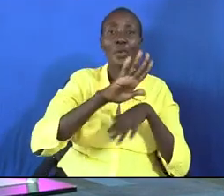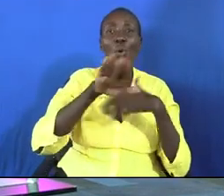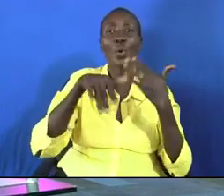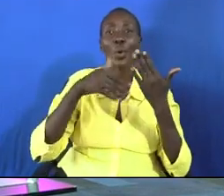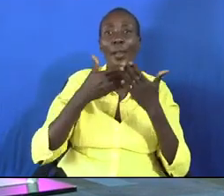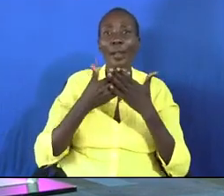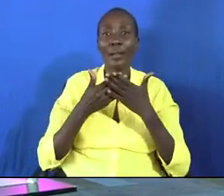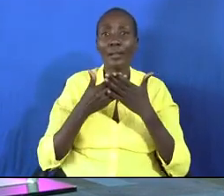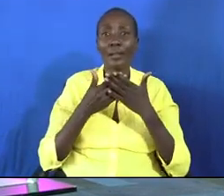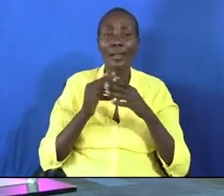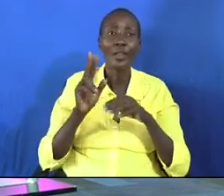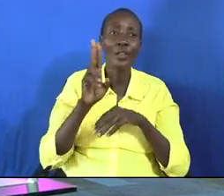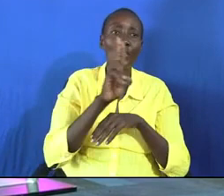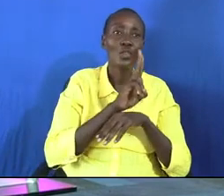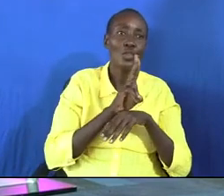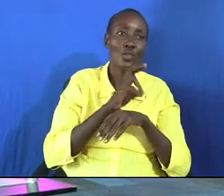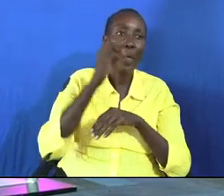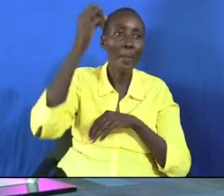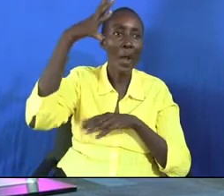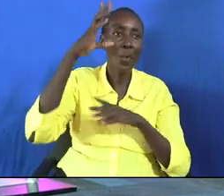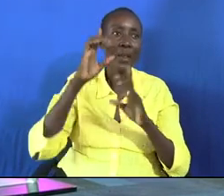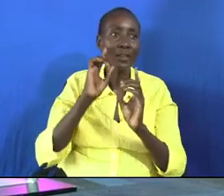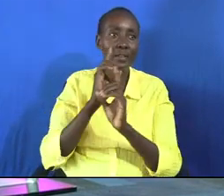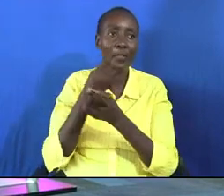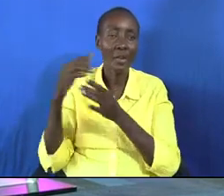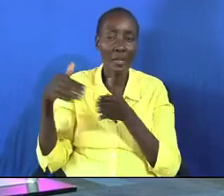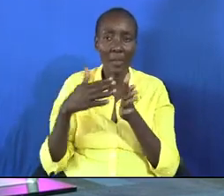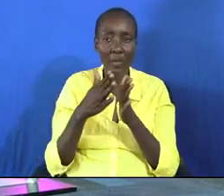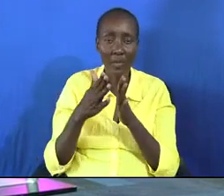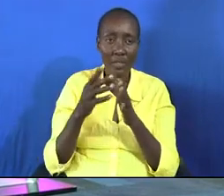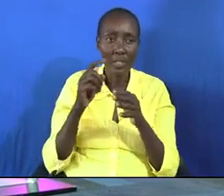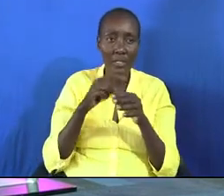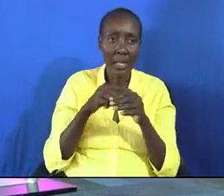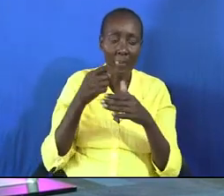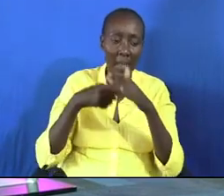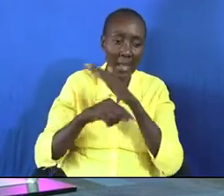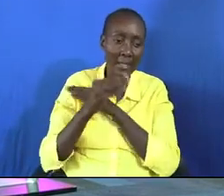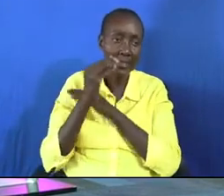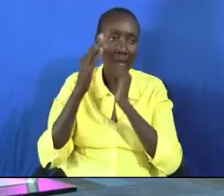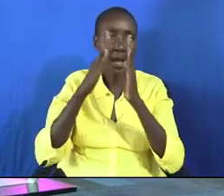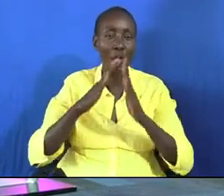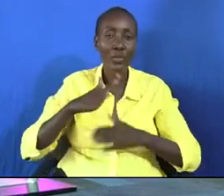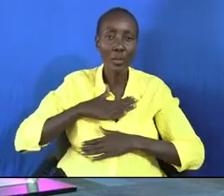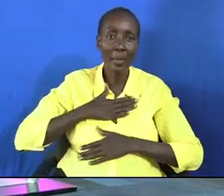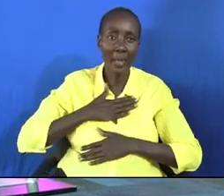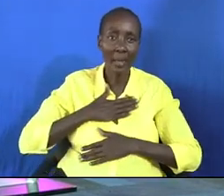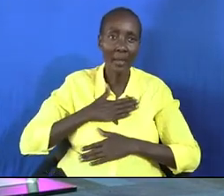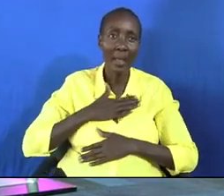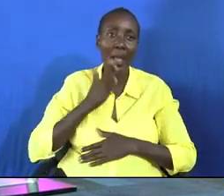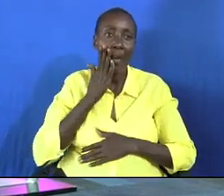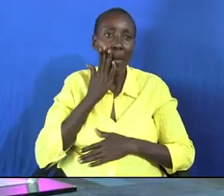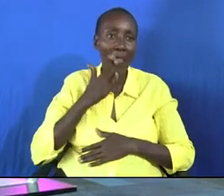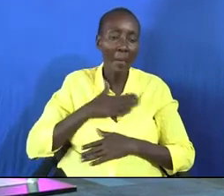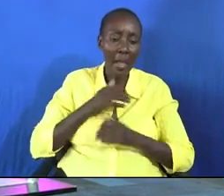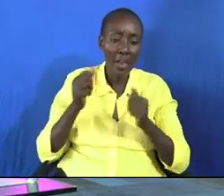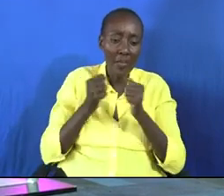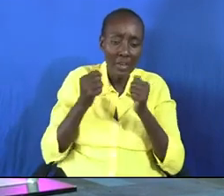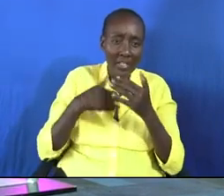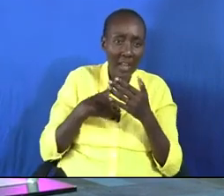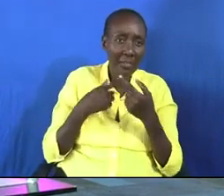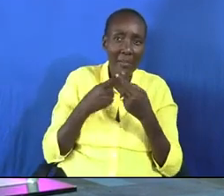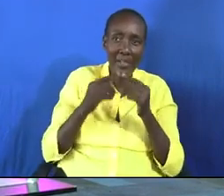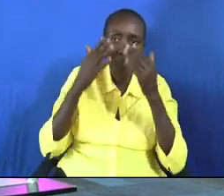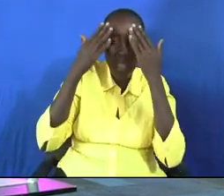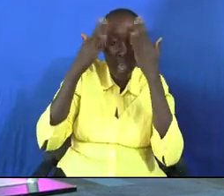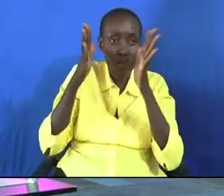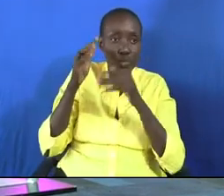us use the power differently. When I go home, my mother has a fridge, but she will not even remember